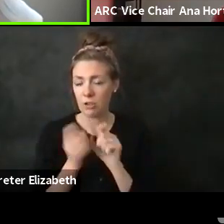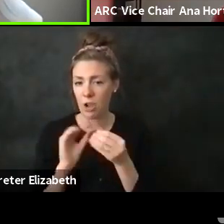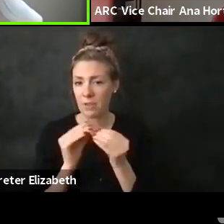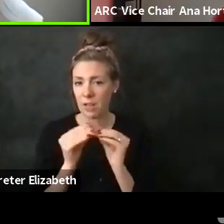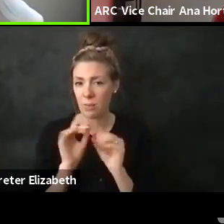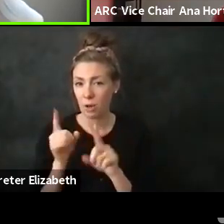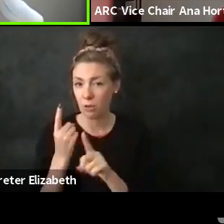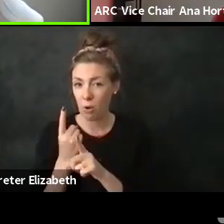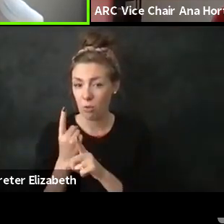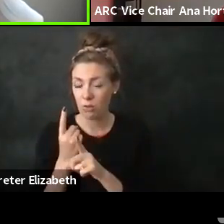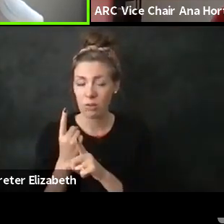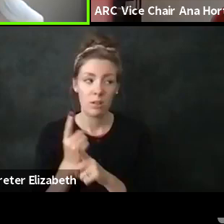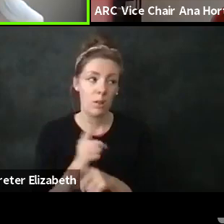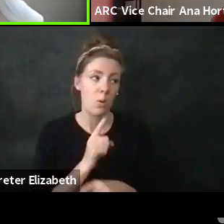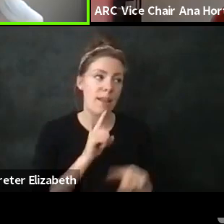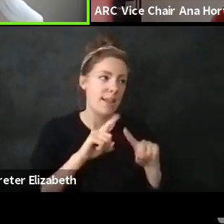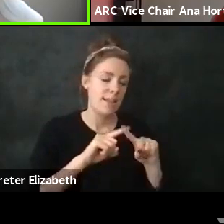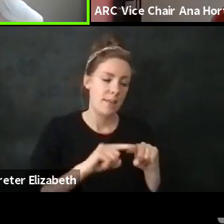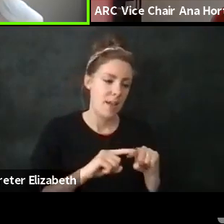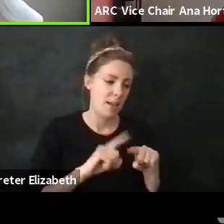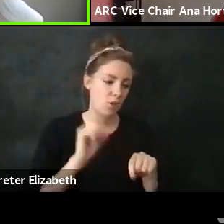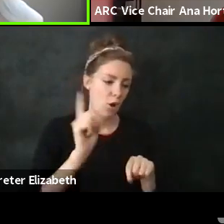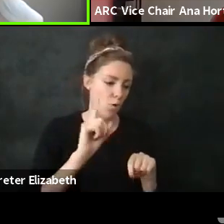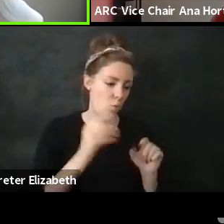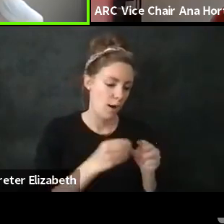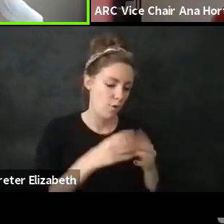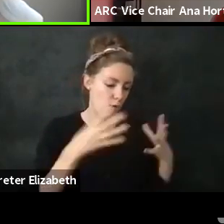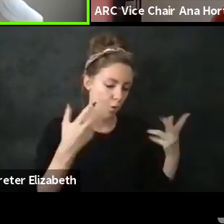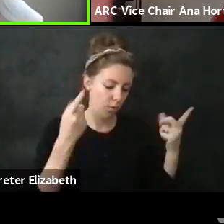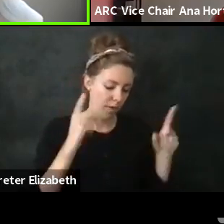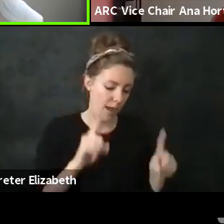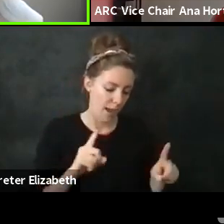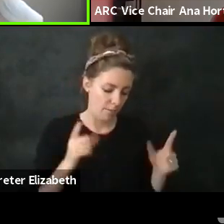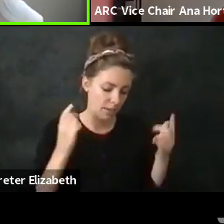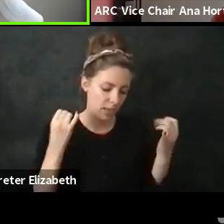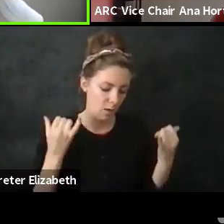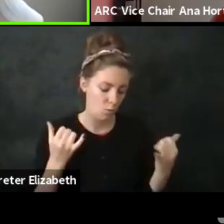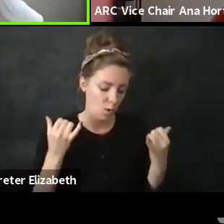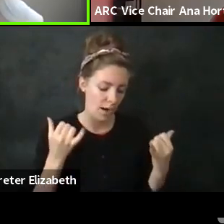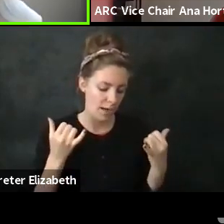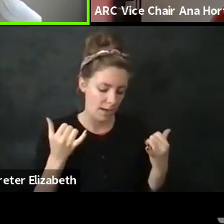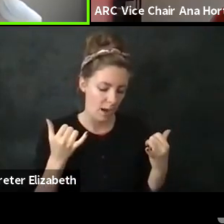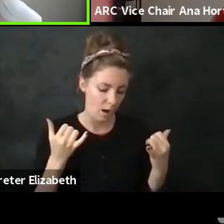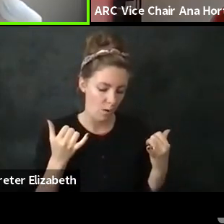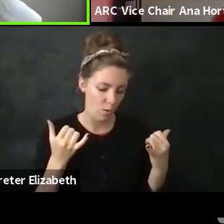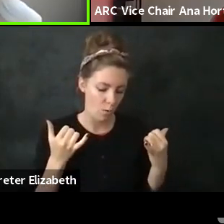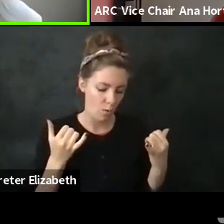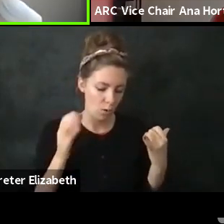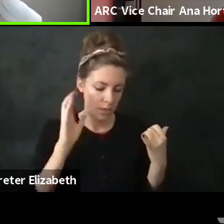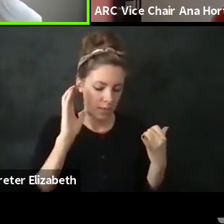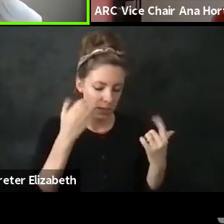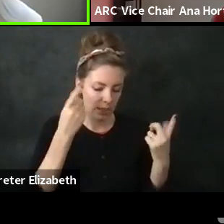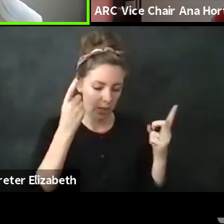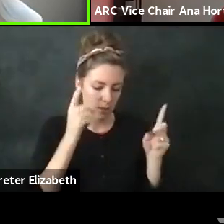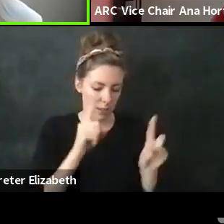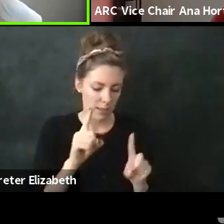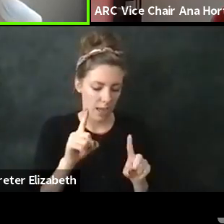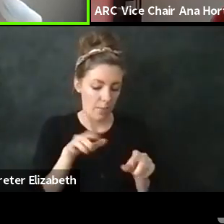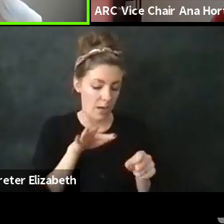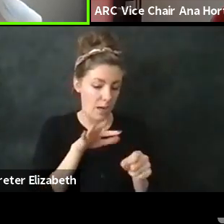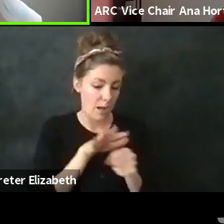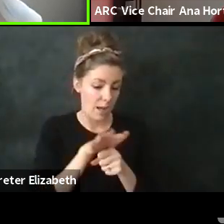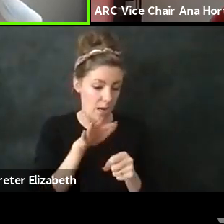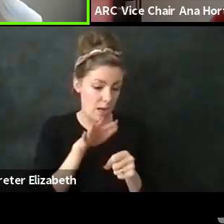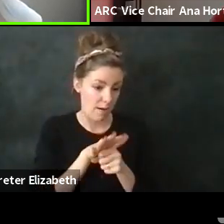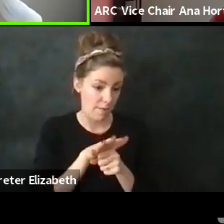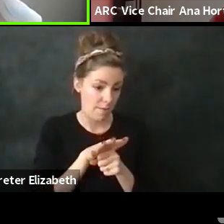It will all depend on where the population growth took place. And right now it looks like it's taken place enough, it's